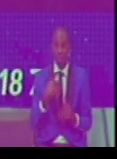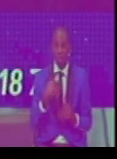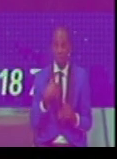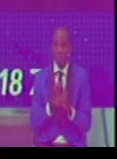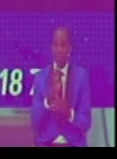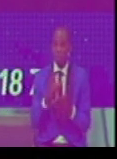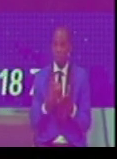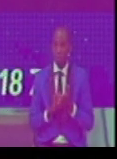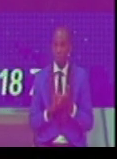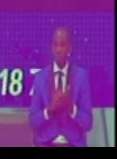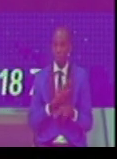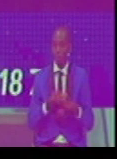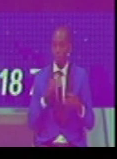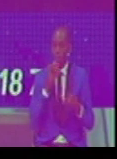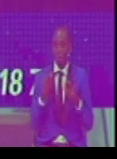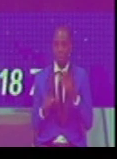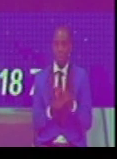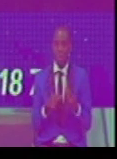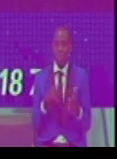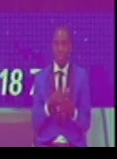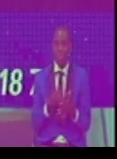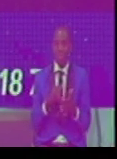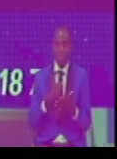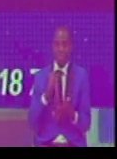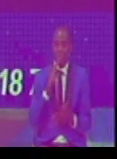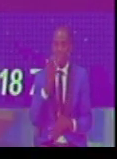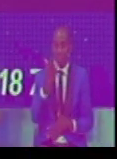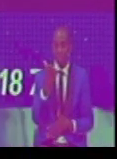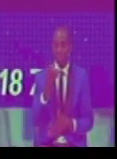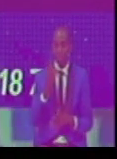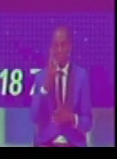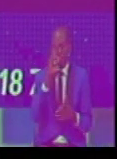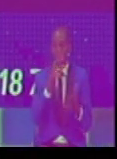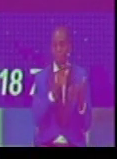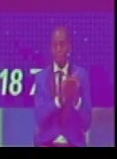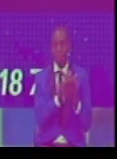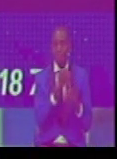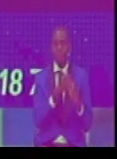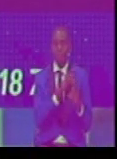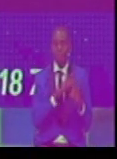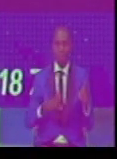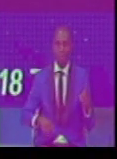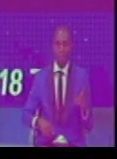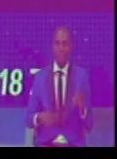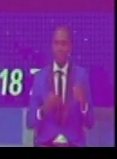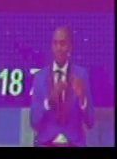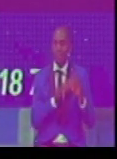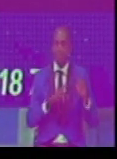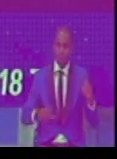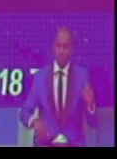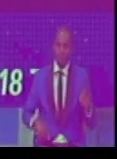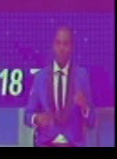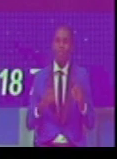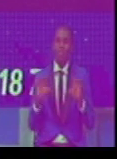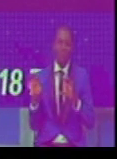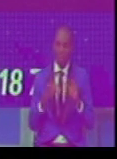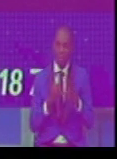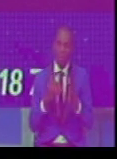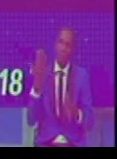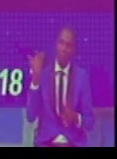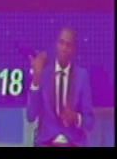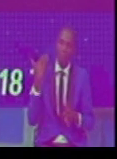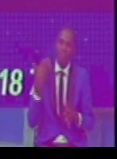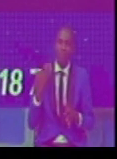time. Come out here to the front towards the left-hand side. The Lord is at work. The miracle power of God is at work.